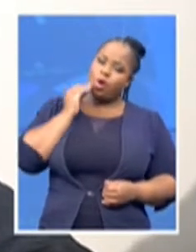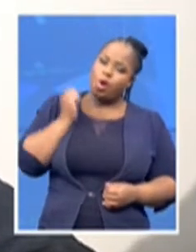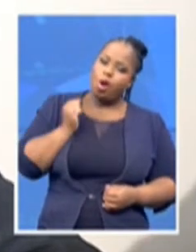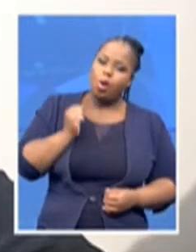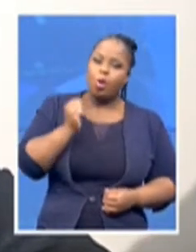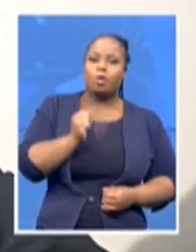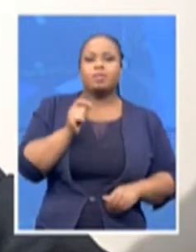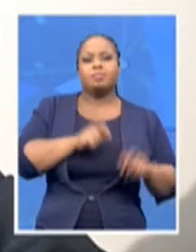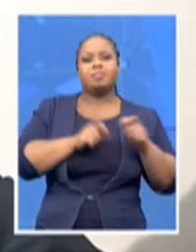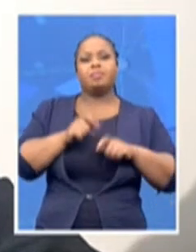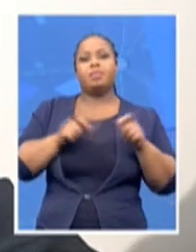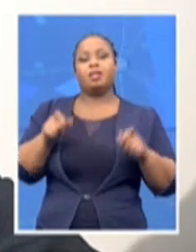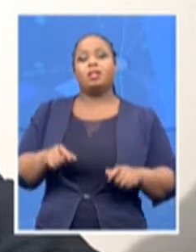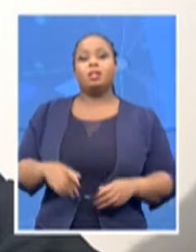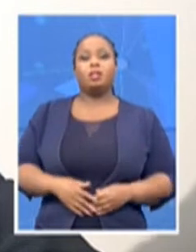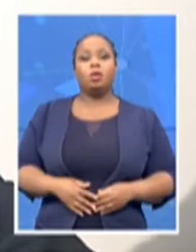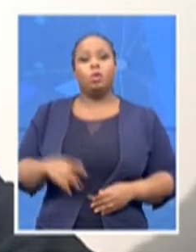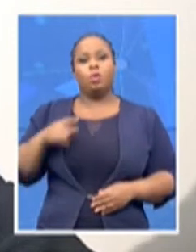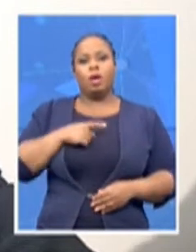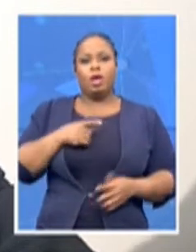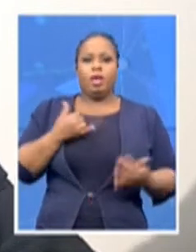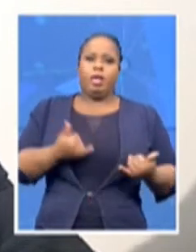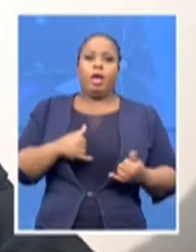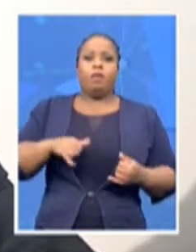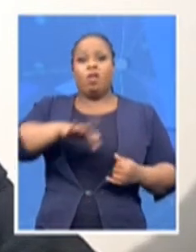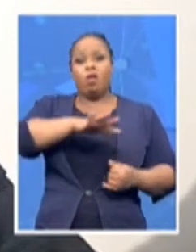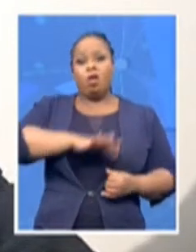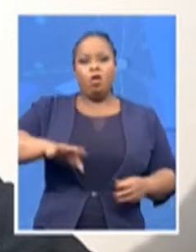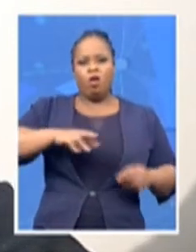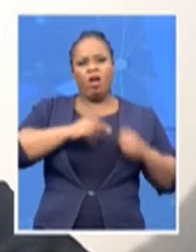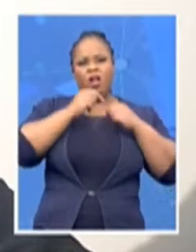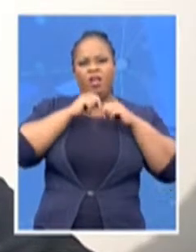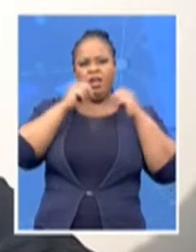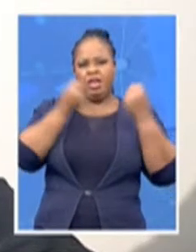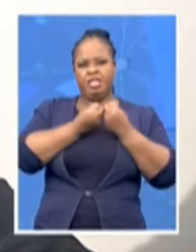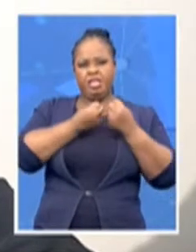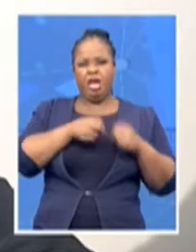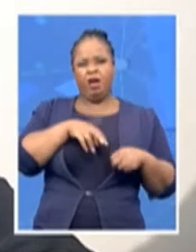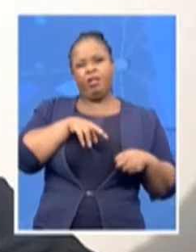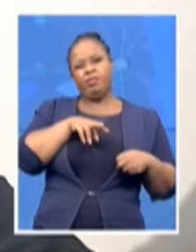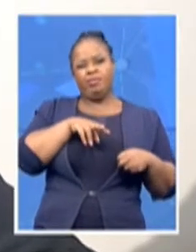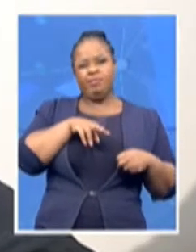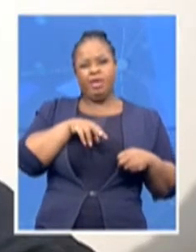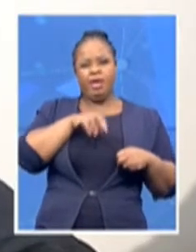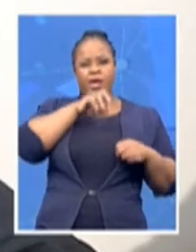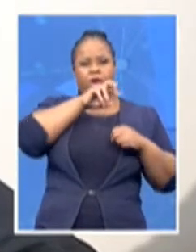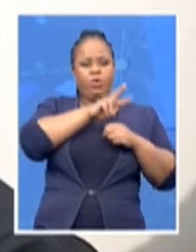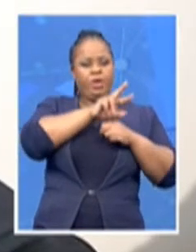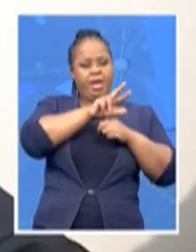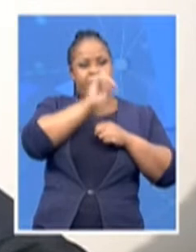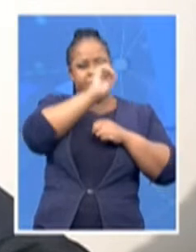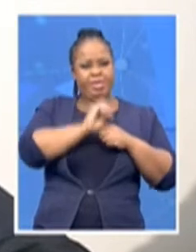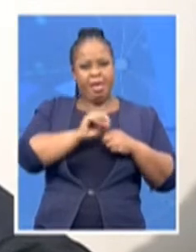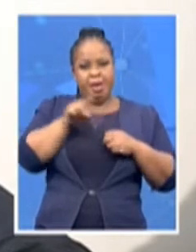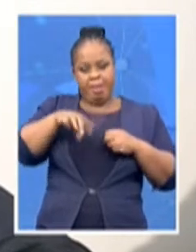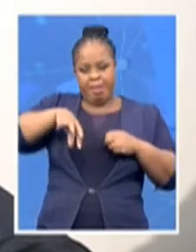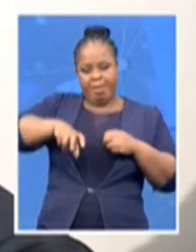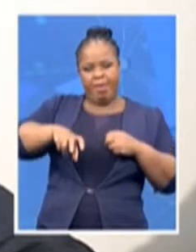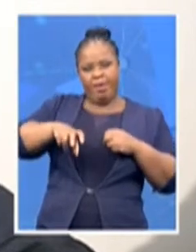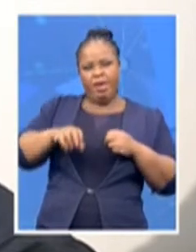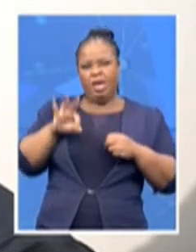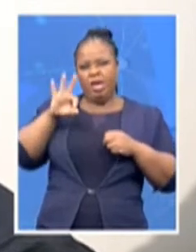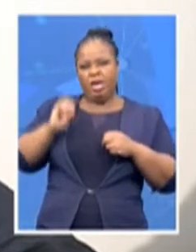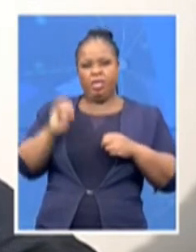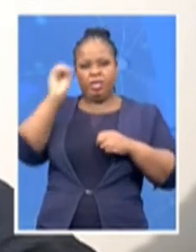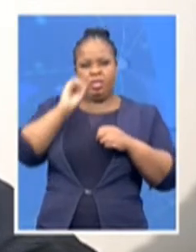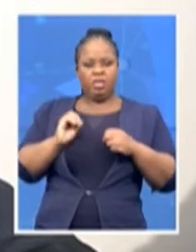sitting at 28%. You are at least 2% above the average at 30% of the coverage of the adult